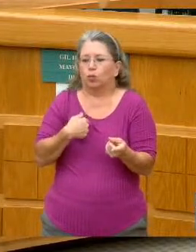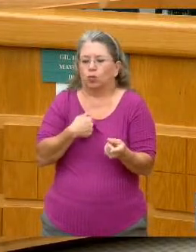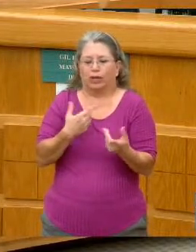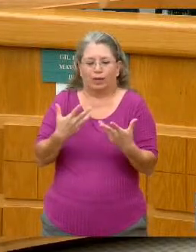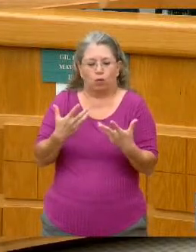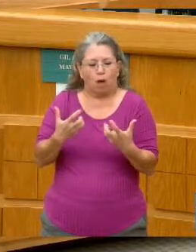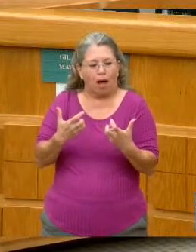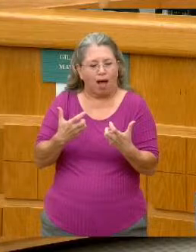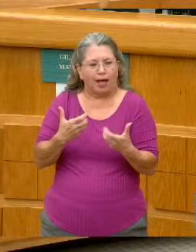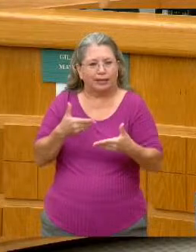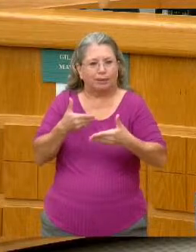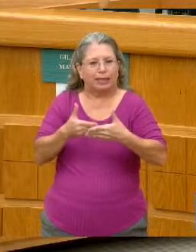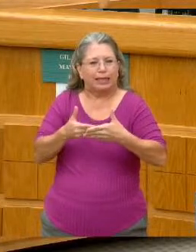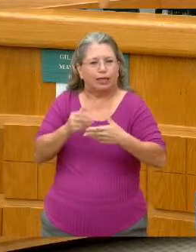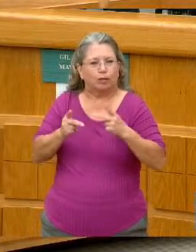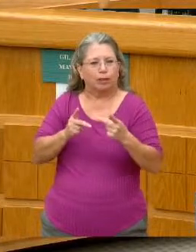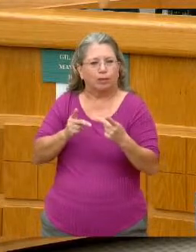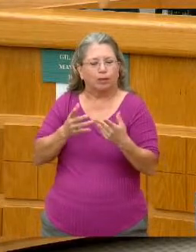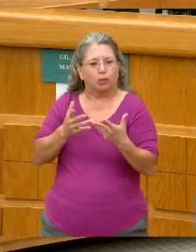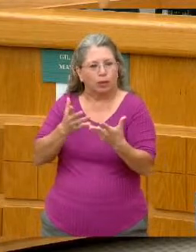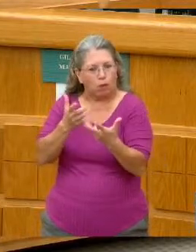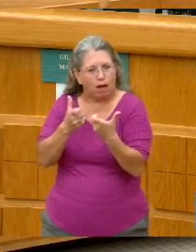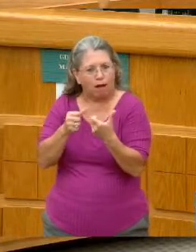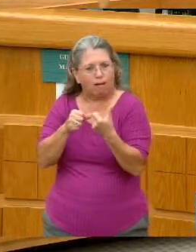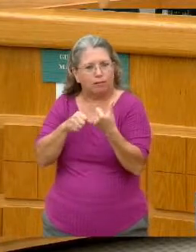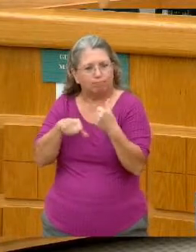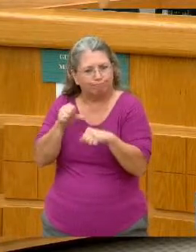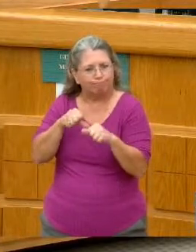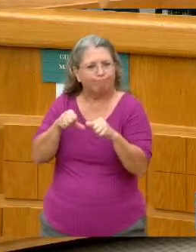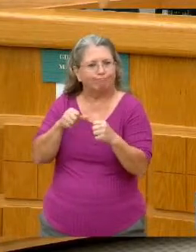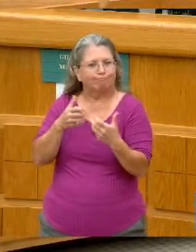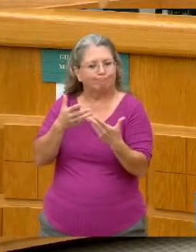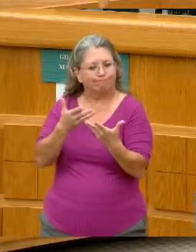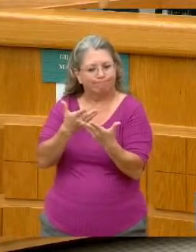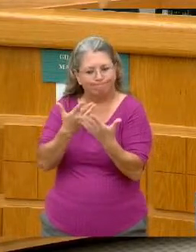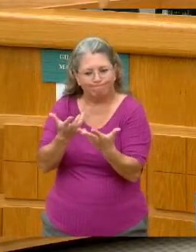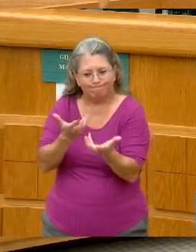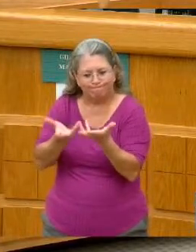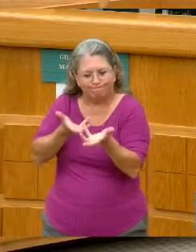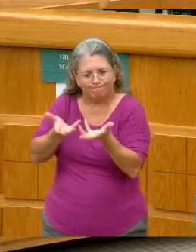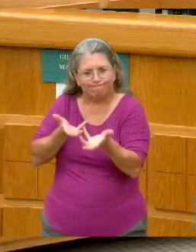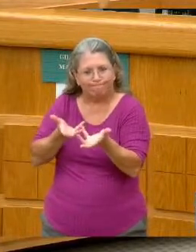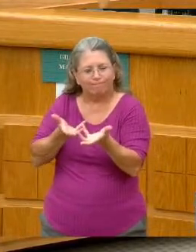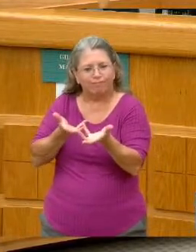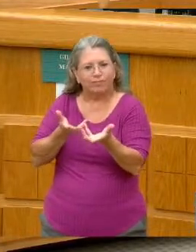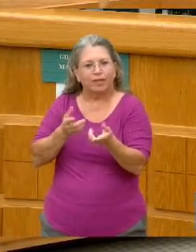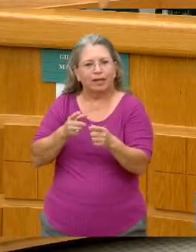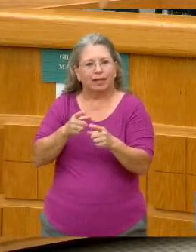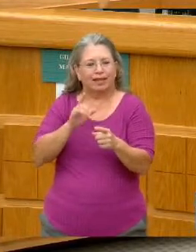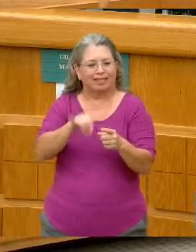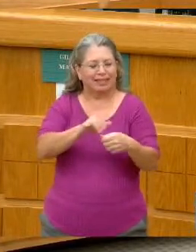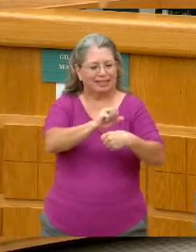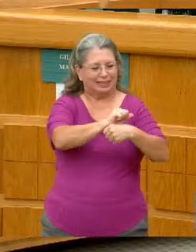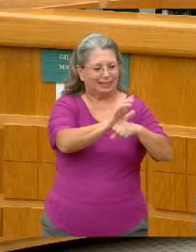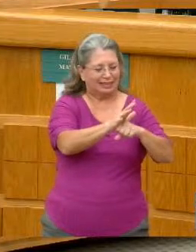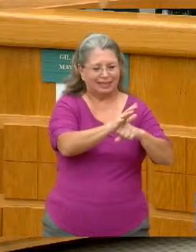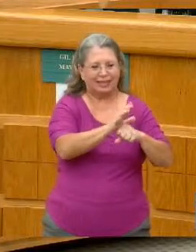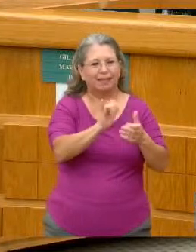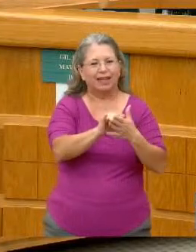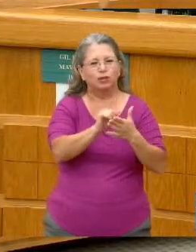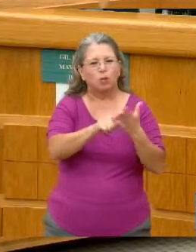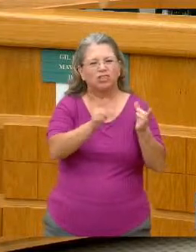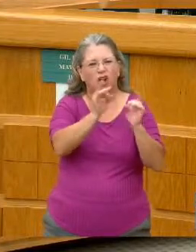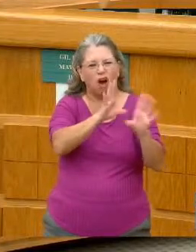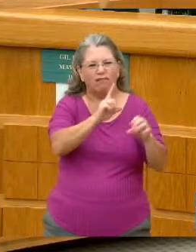that's the thing that's so insidious about COVID-19, is that it's kind of taking away that thing that we need to be near other people.